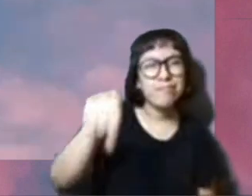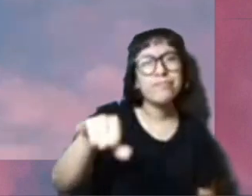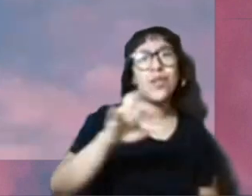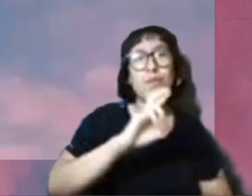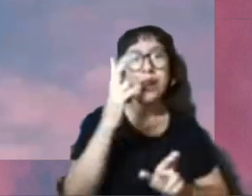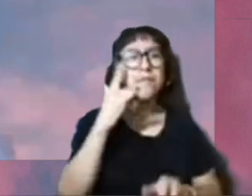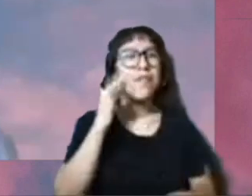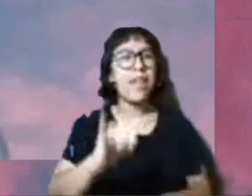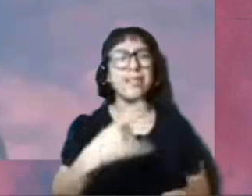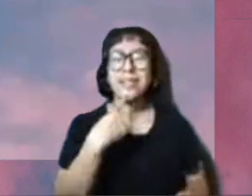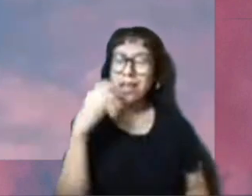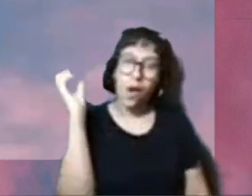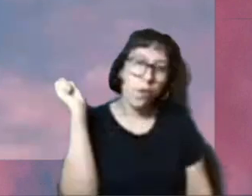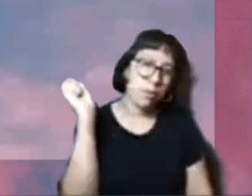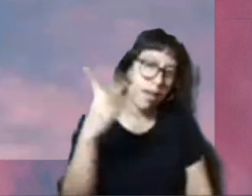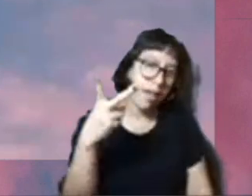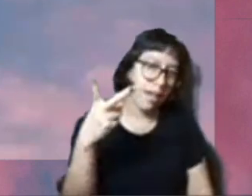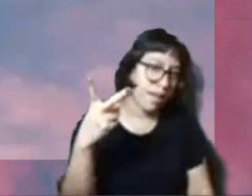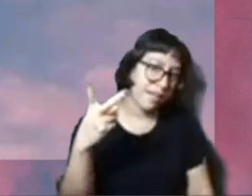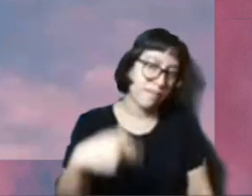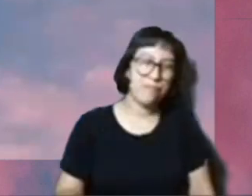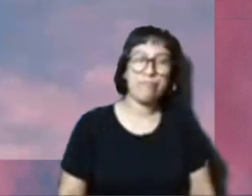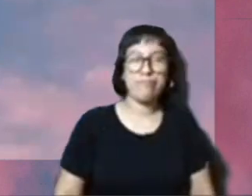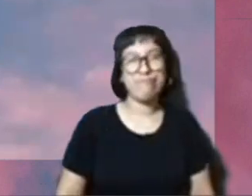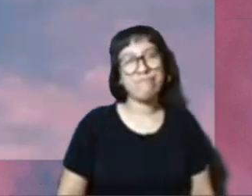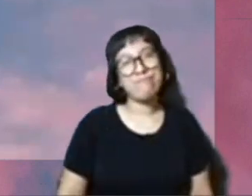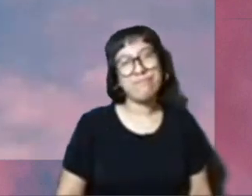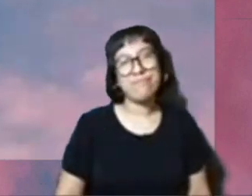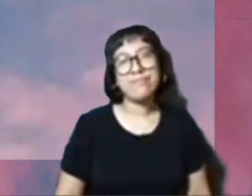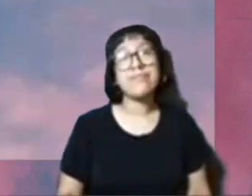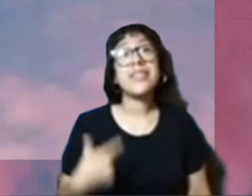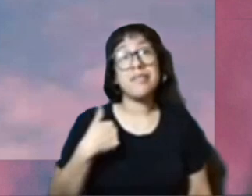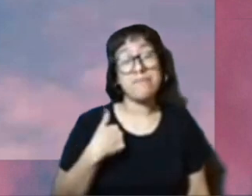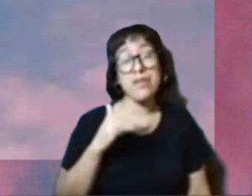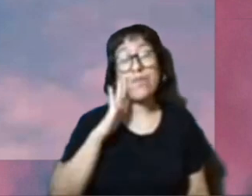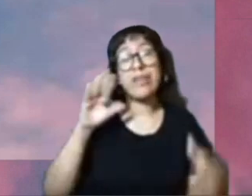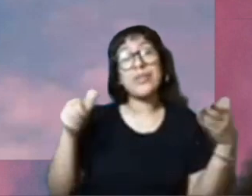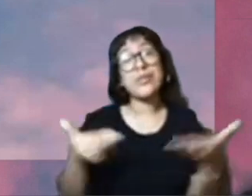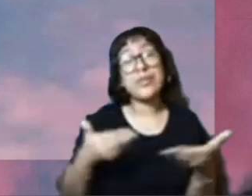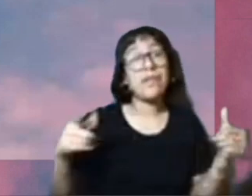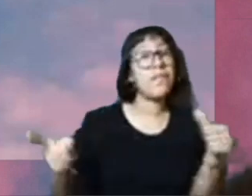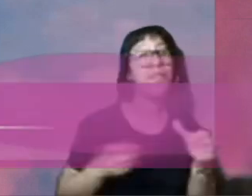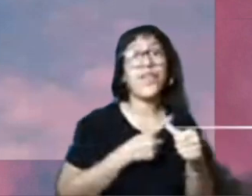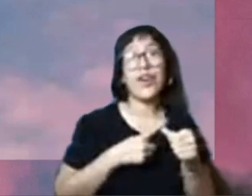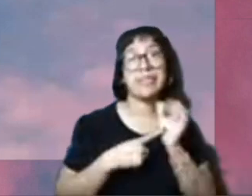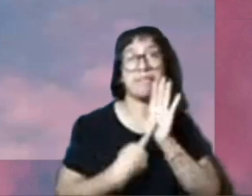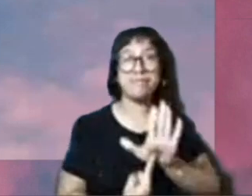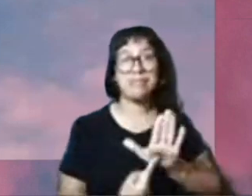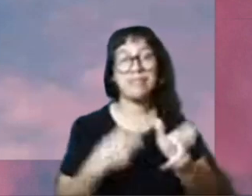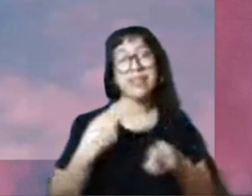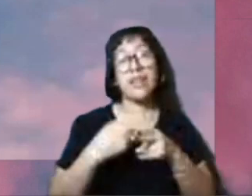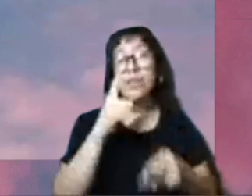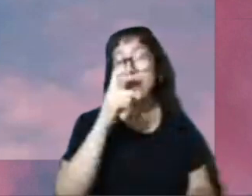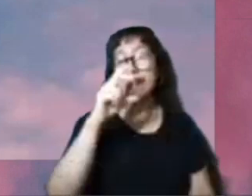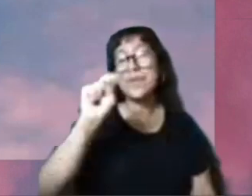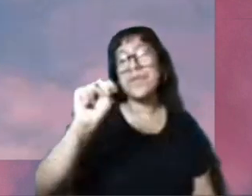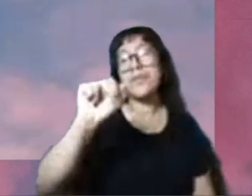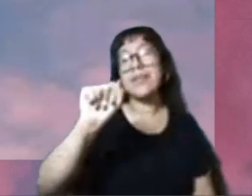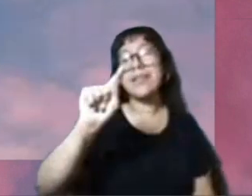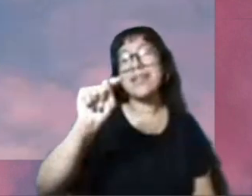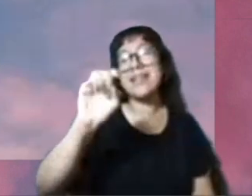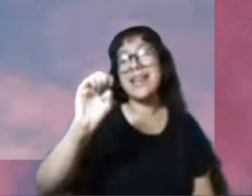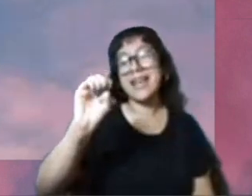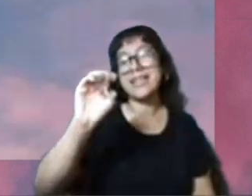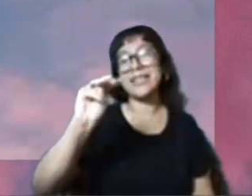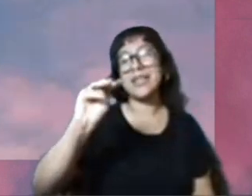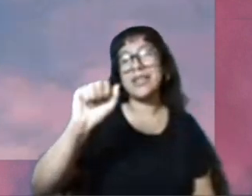ready for that, say okay. And I'm about to introduce our first feature tonight by the name of Nate Marshall.